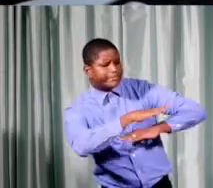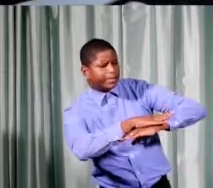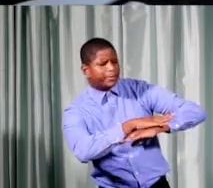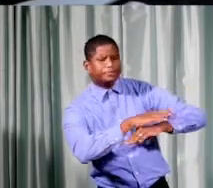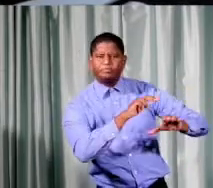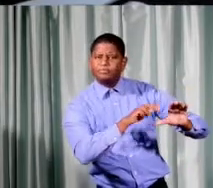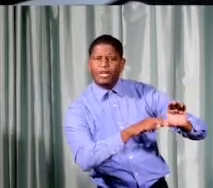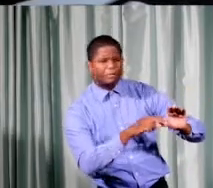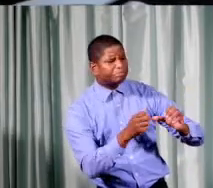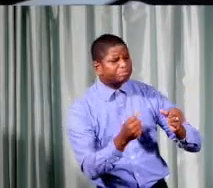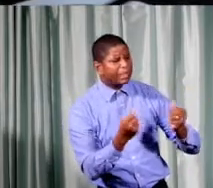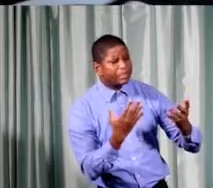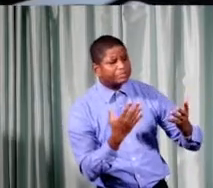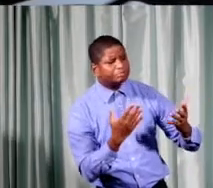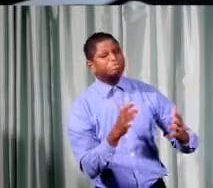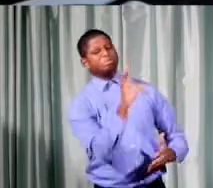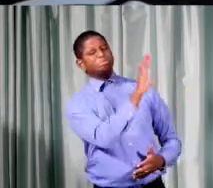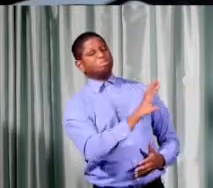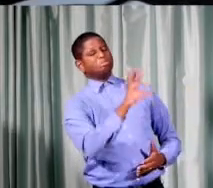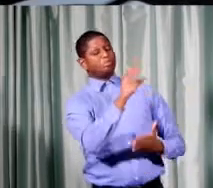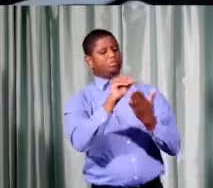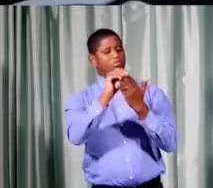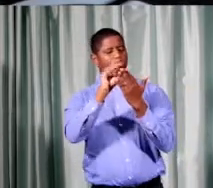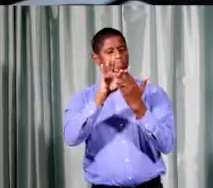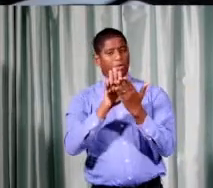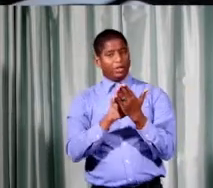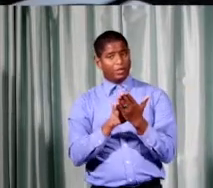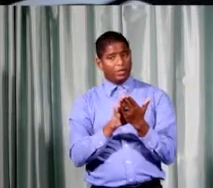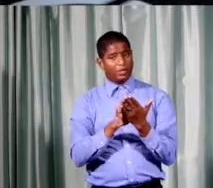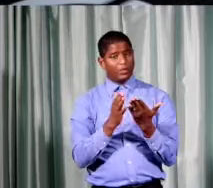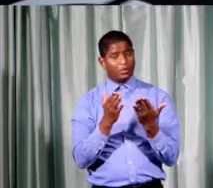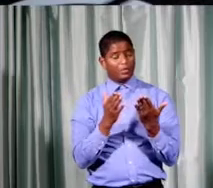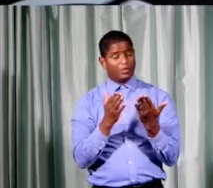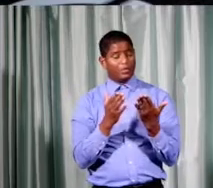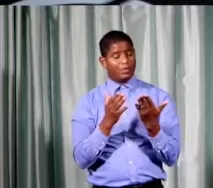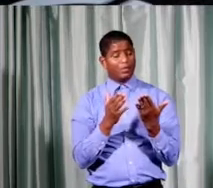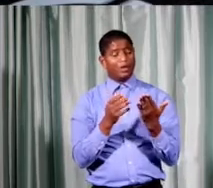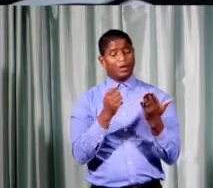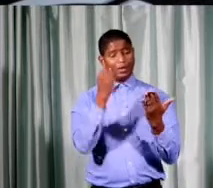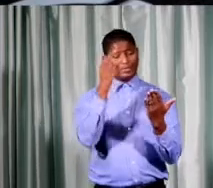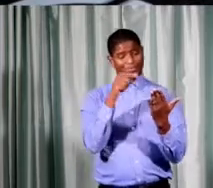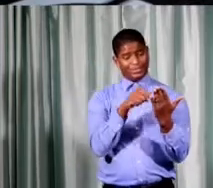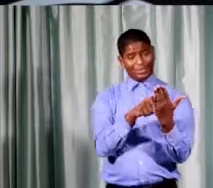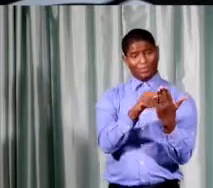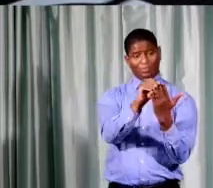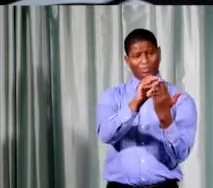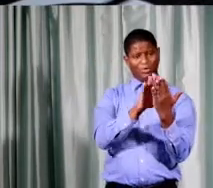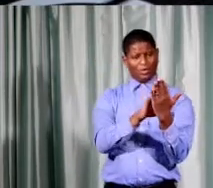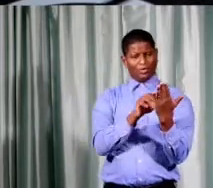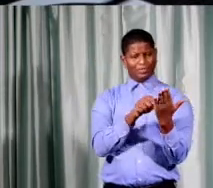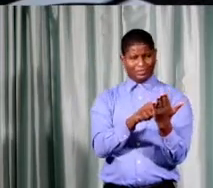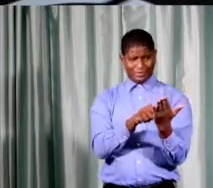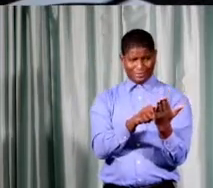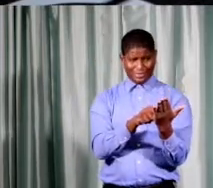on the financials for your assets are not how much you could sell your assets for.